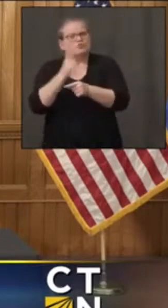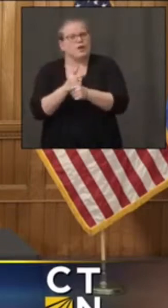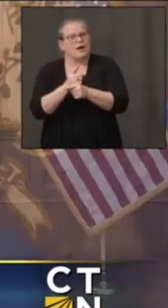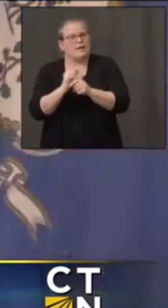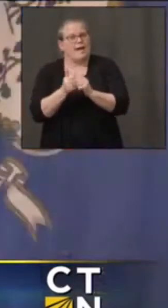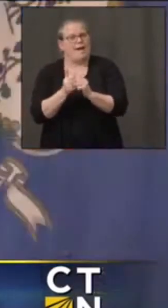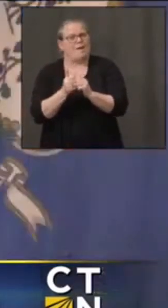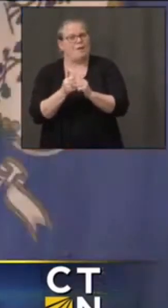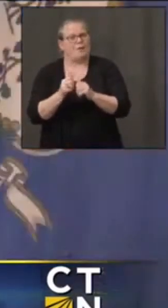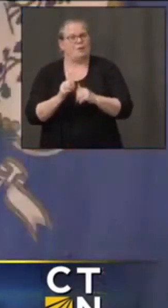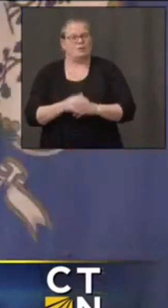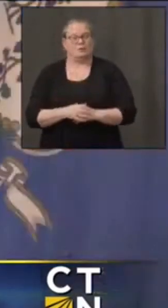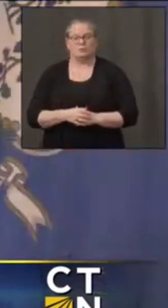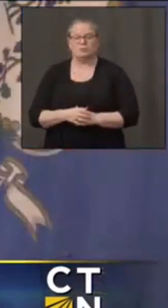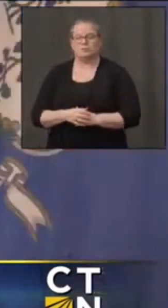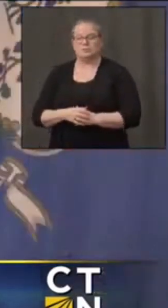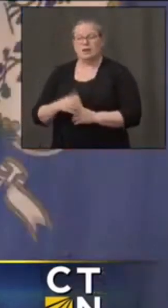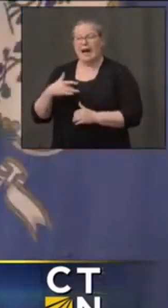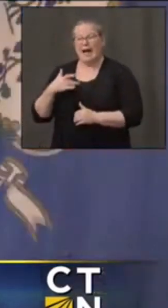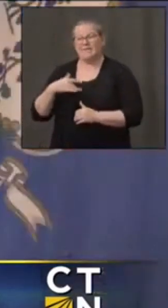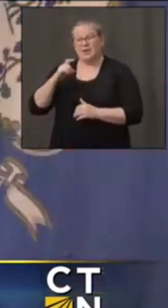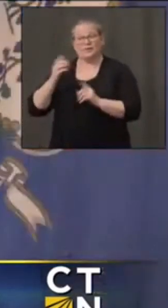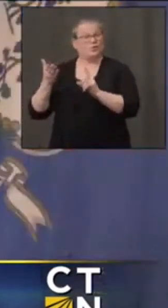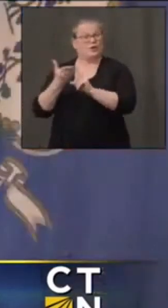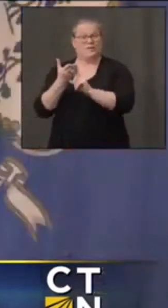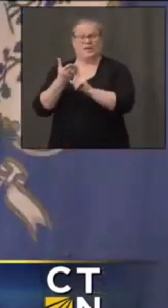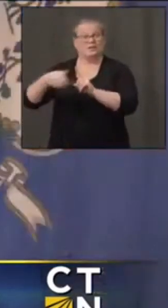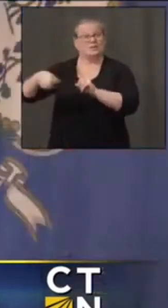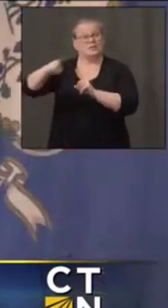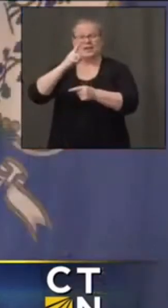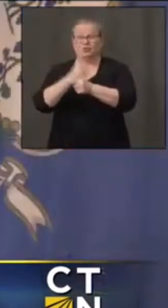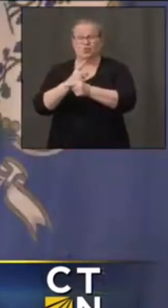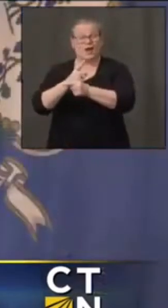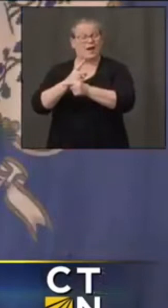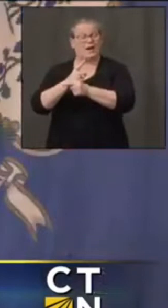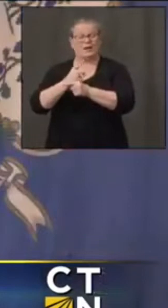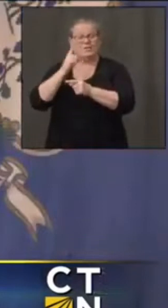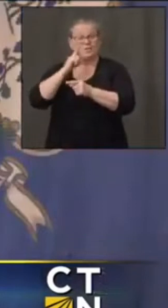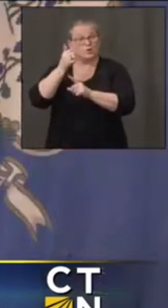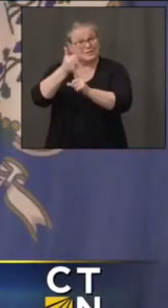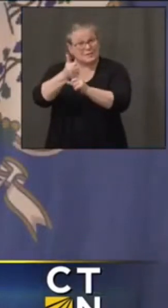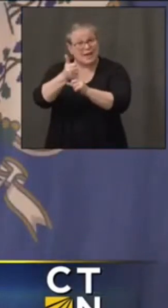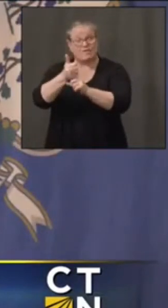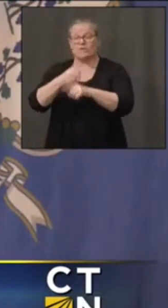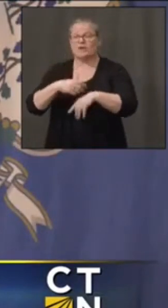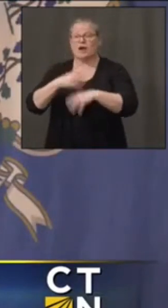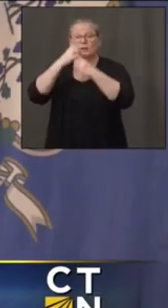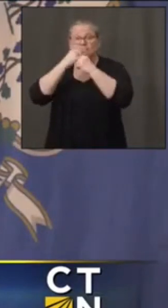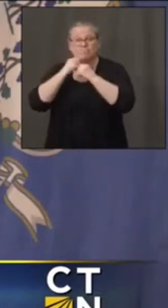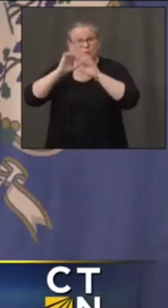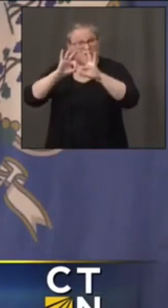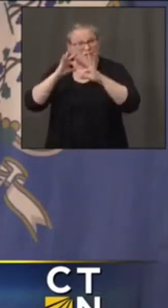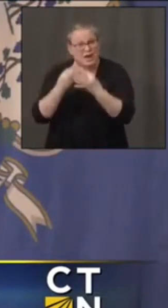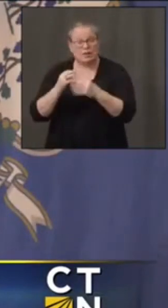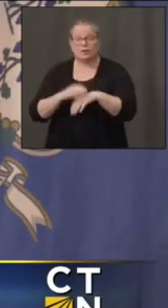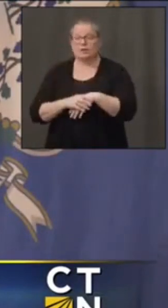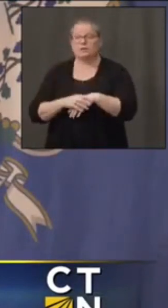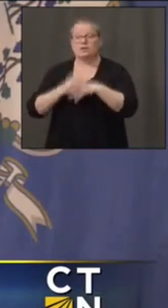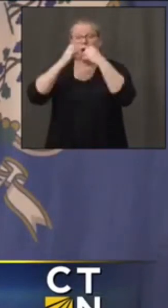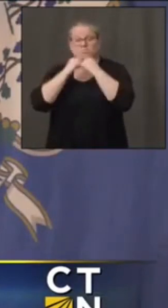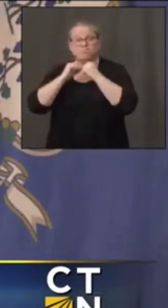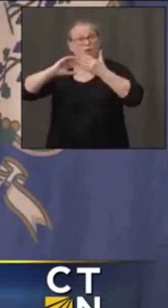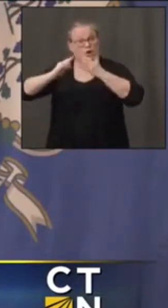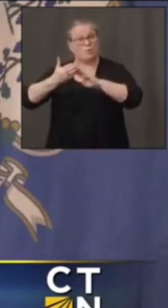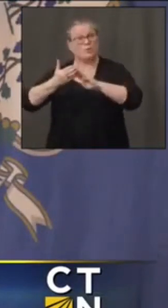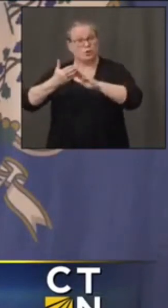convincing them that it's the right thing to do for themselves, their family, their community, and beyond. As we've talked about this,